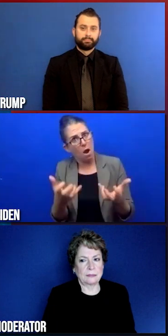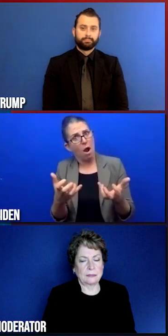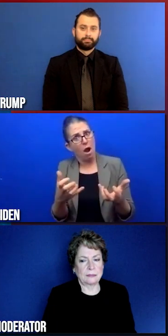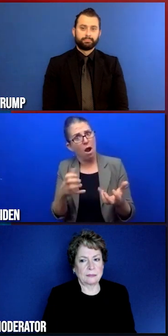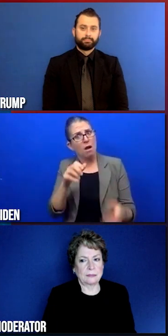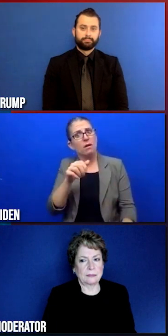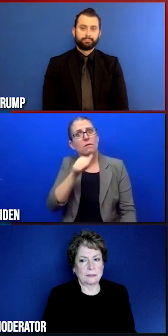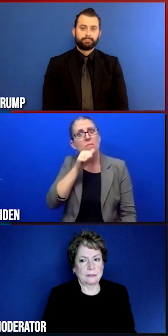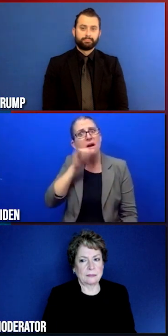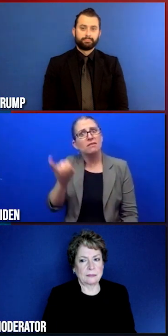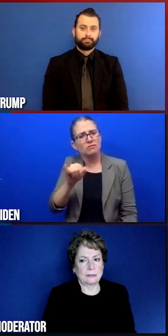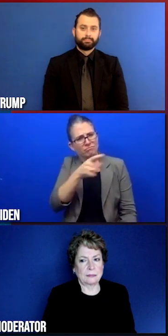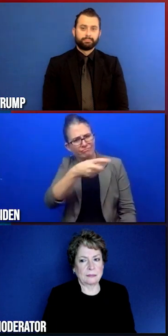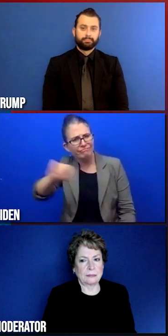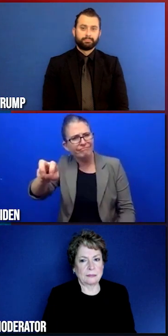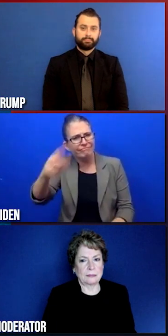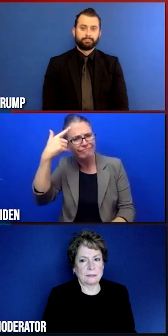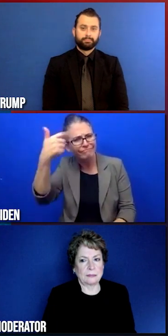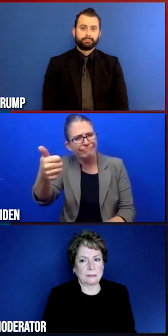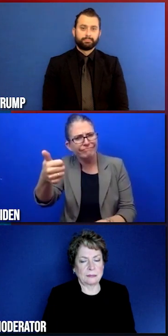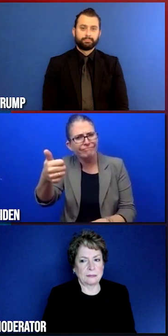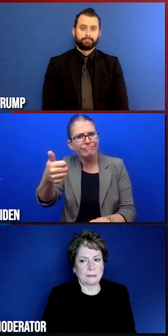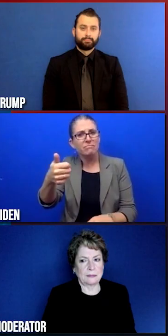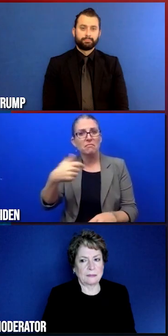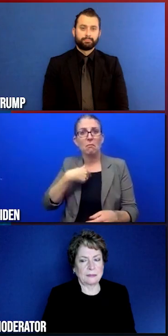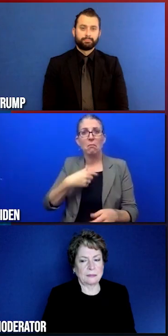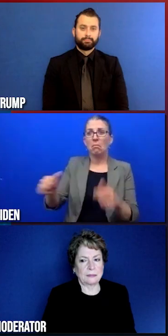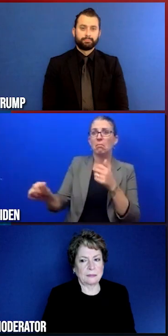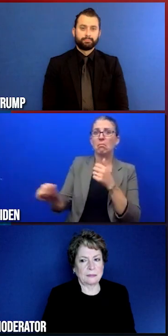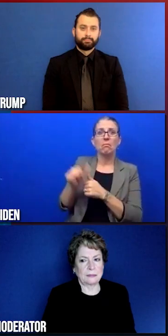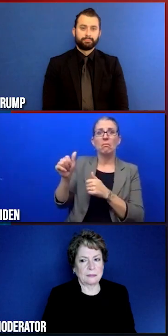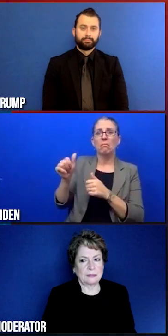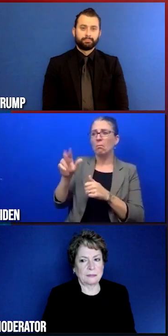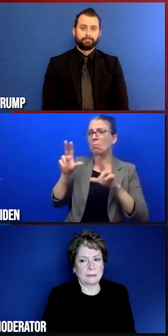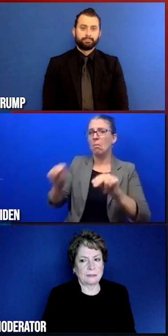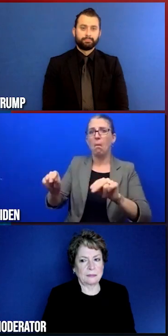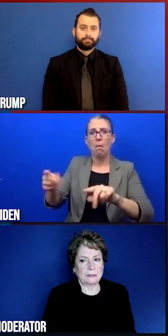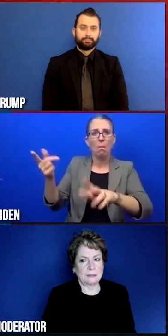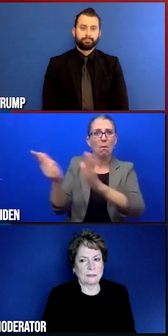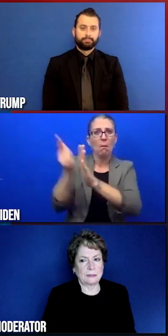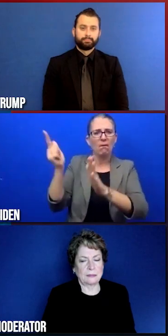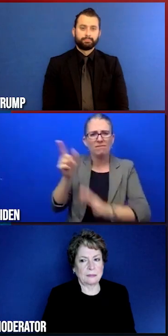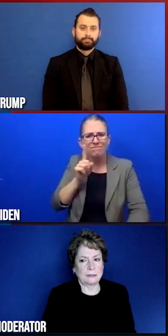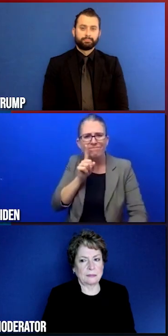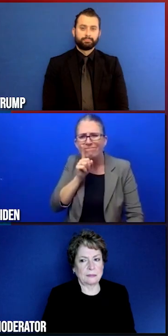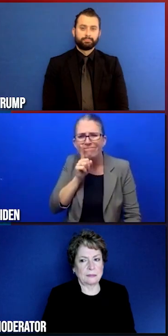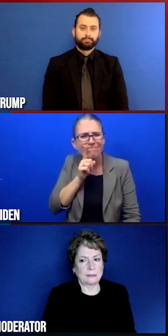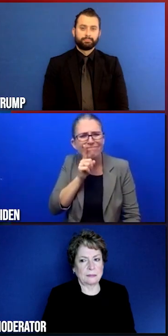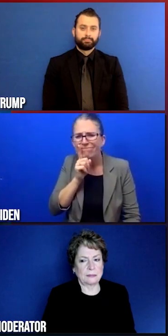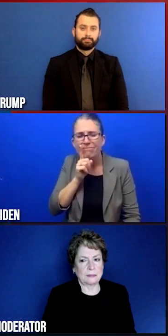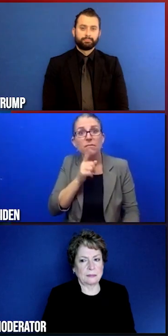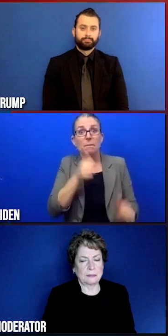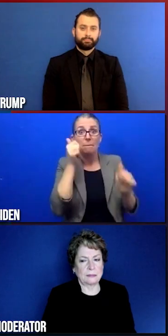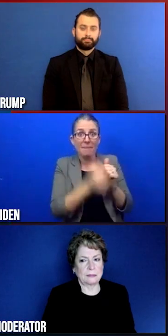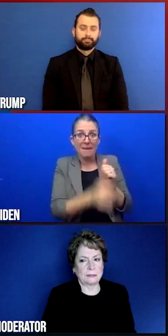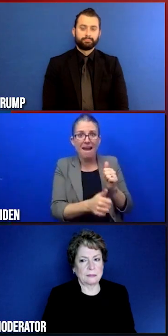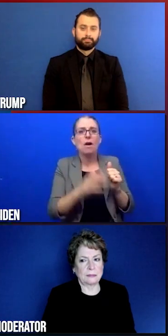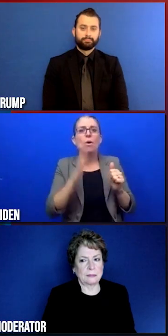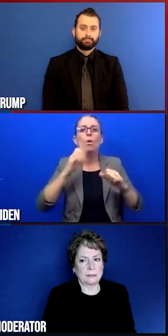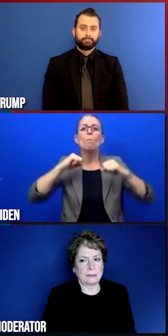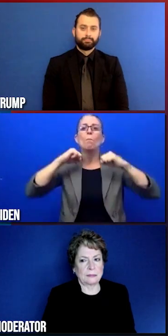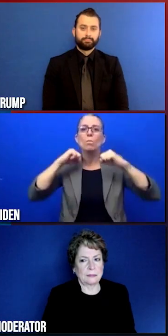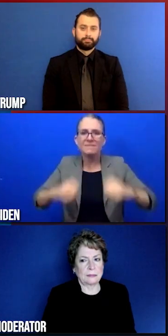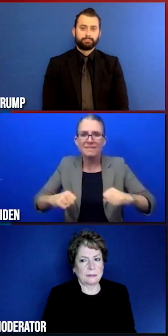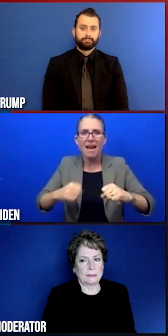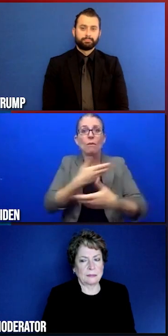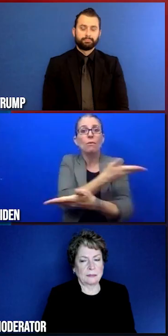Lastly, we're going to make sure we're in a situation that we actually protect pre-existing. There's no way he can protect pre-existing conditions.